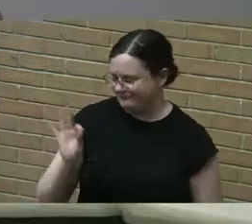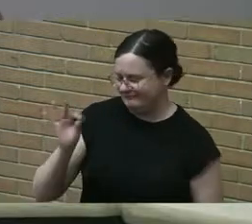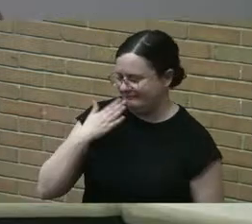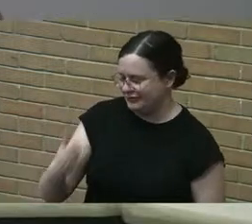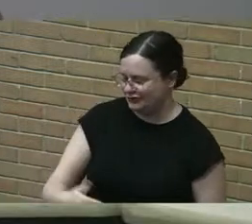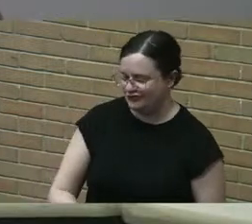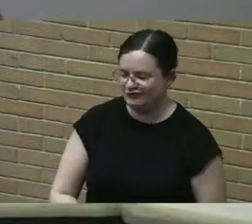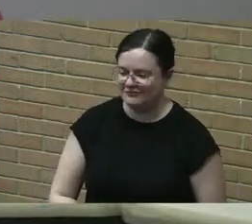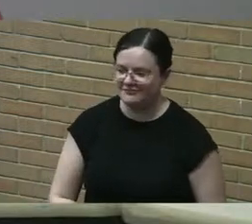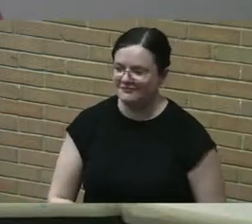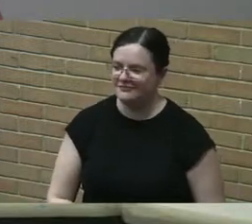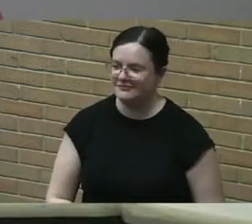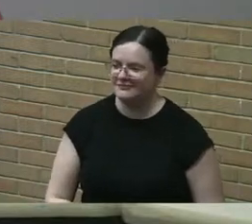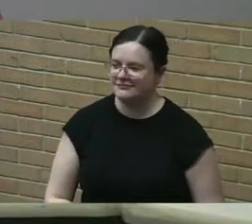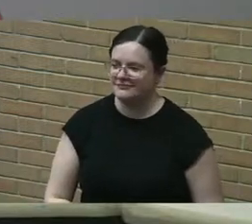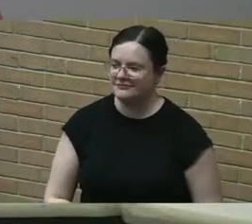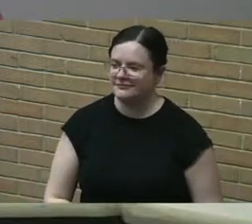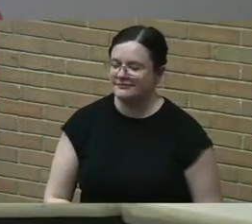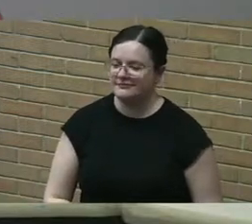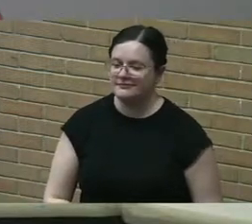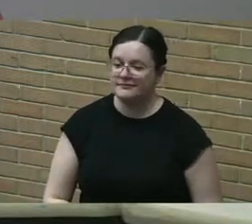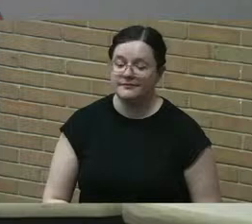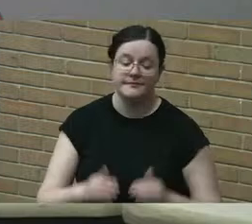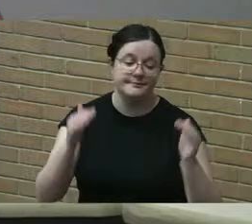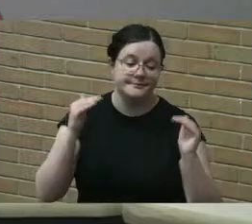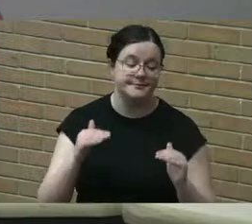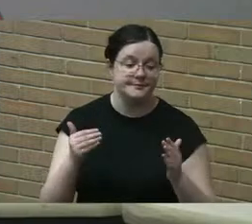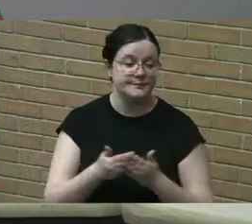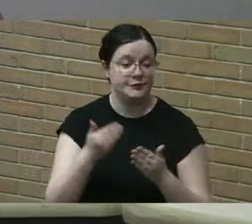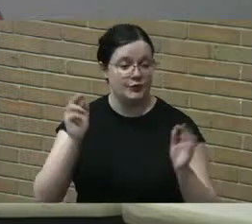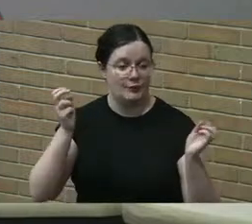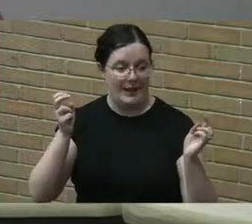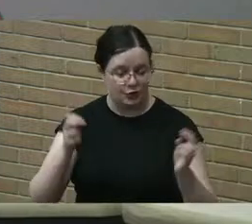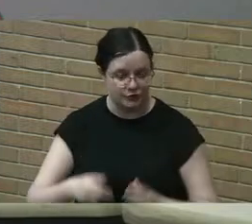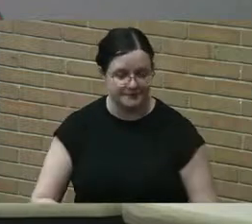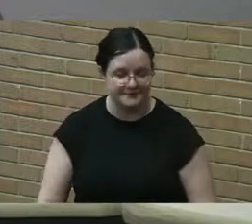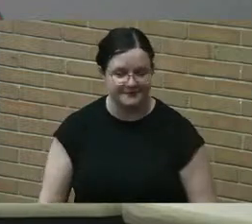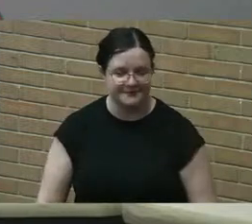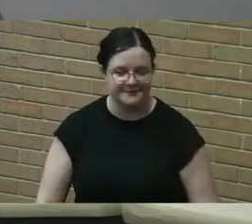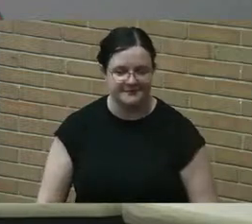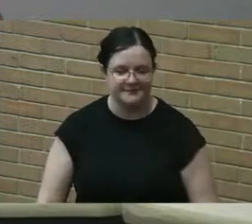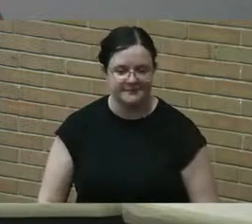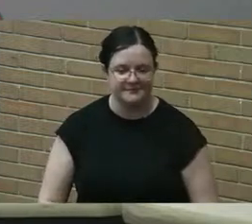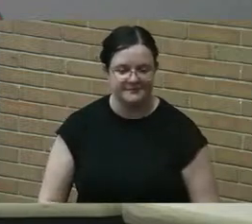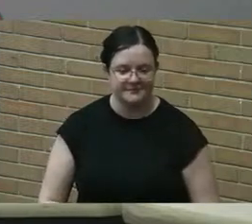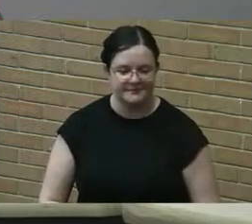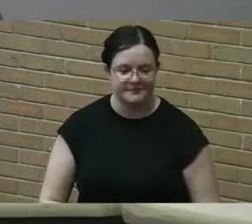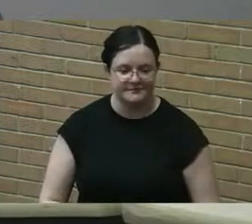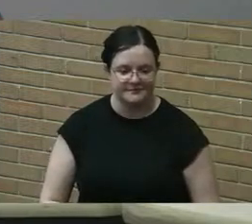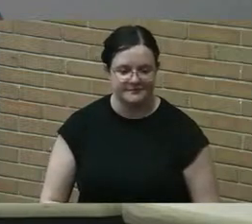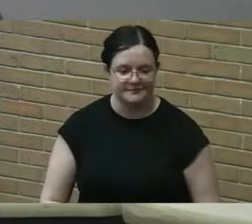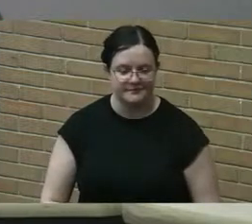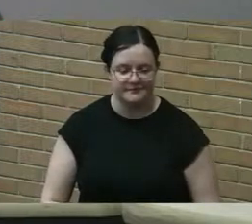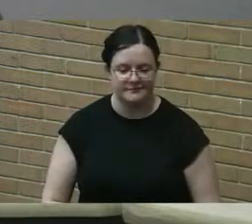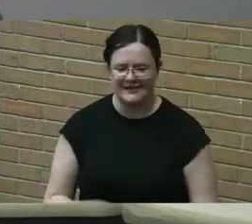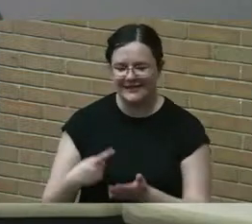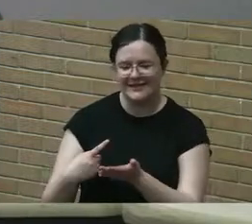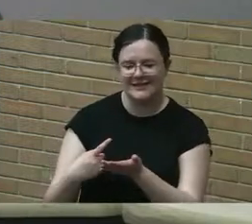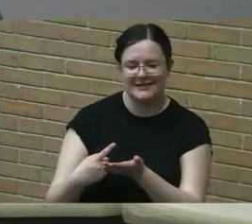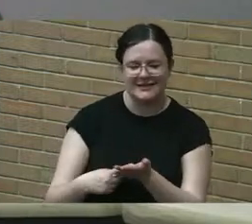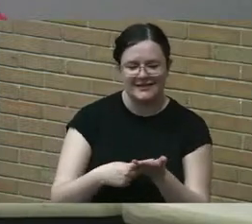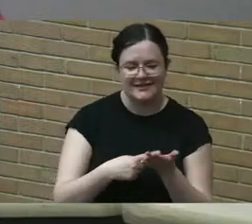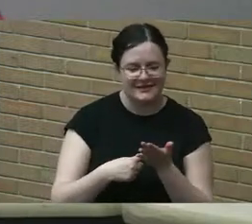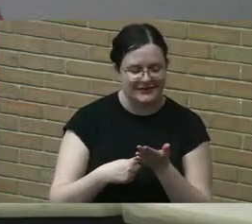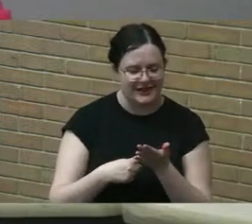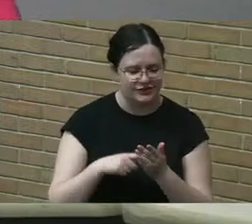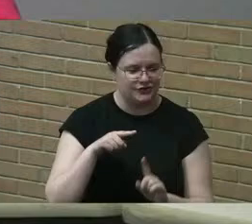good. In a new matter, there was a discussion of the Berman Farms land